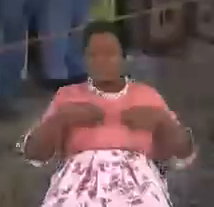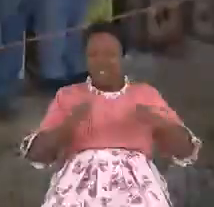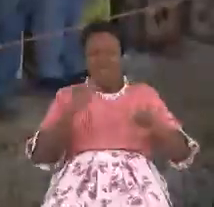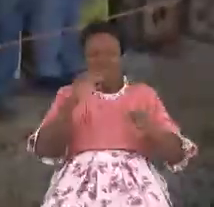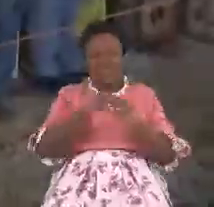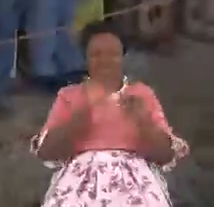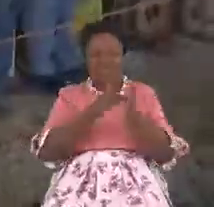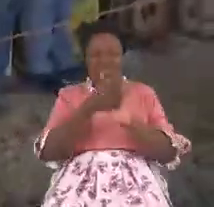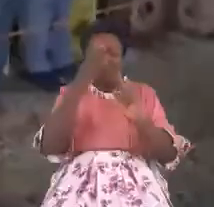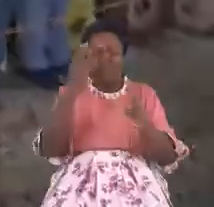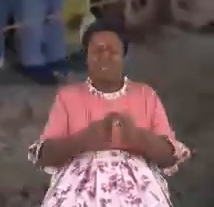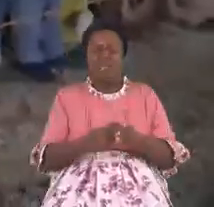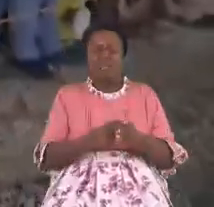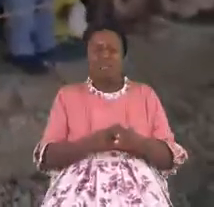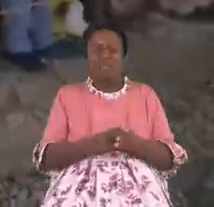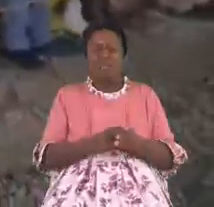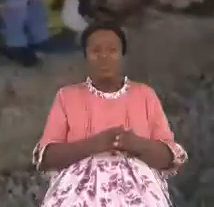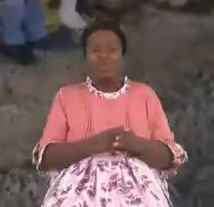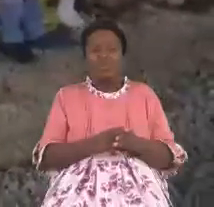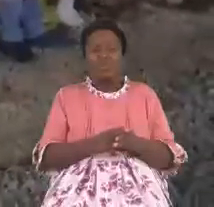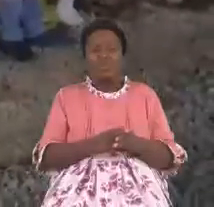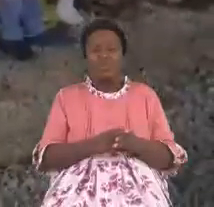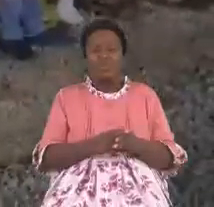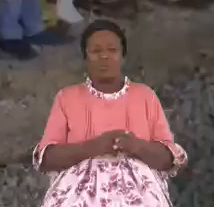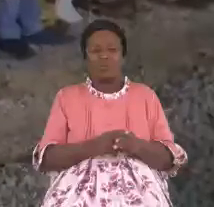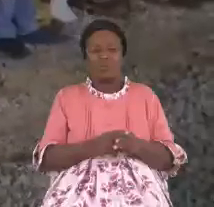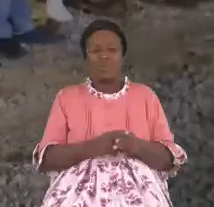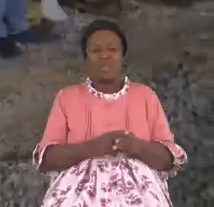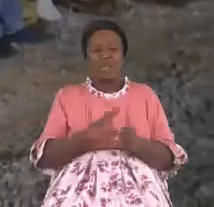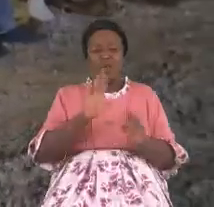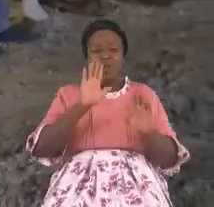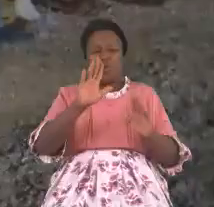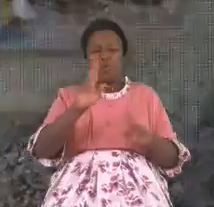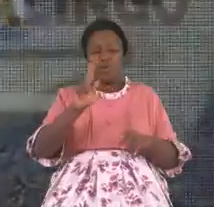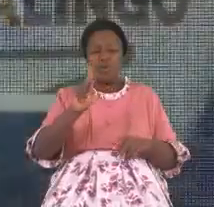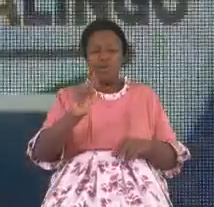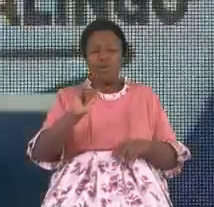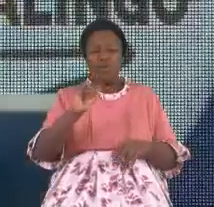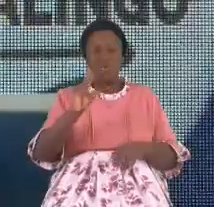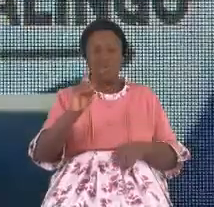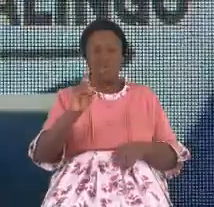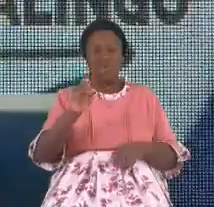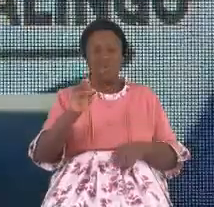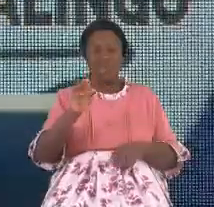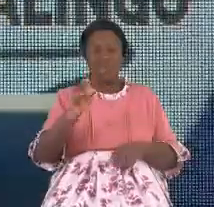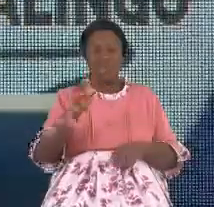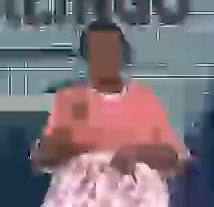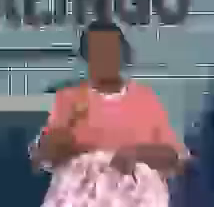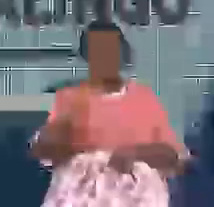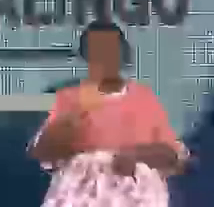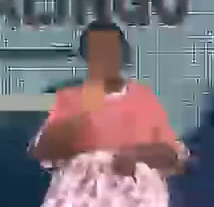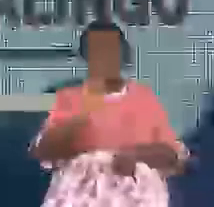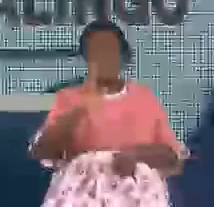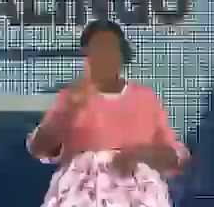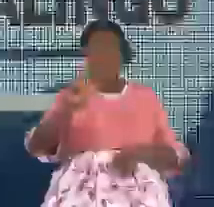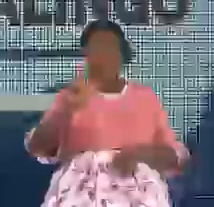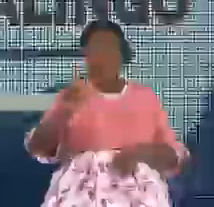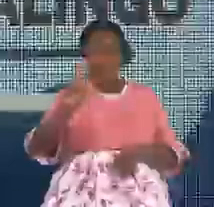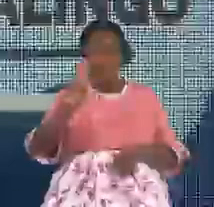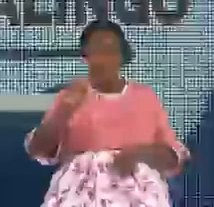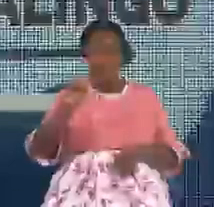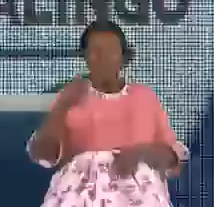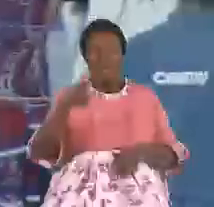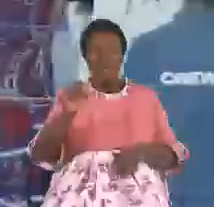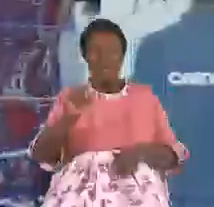Jesus' name. Your kidney, your lungs, your livers, receive the miracle